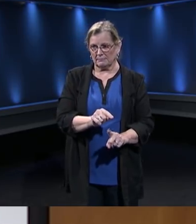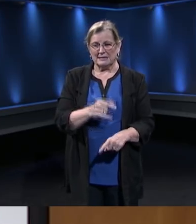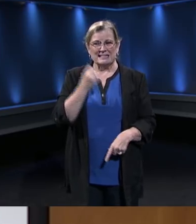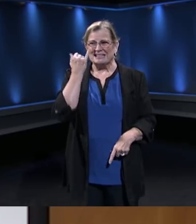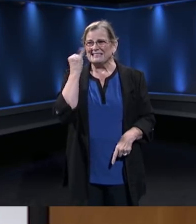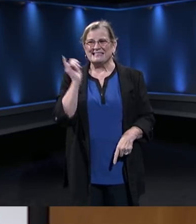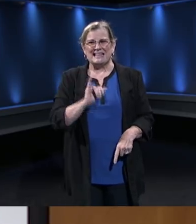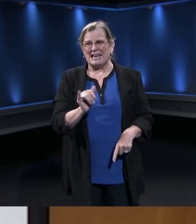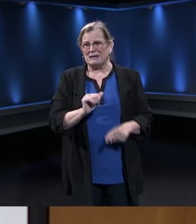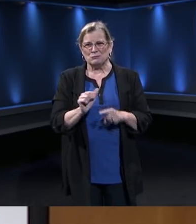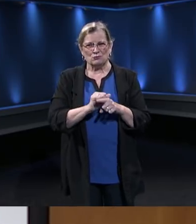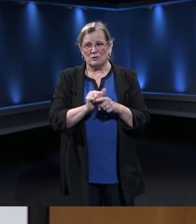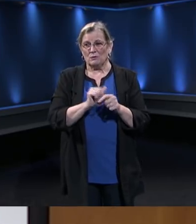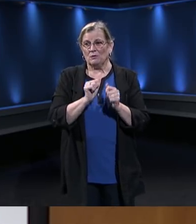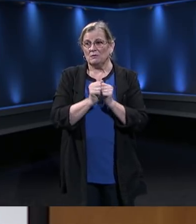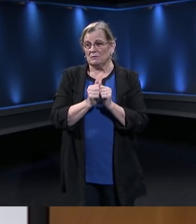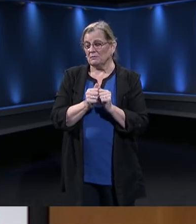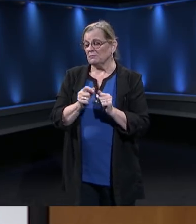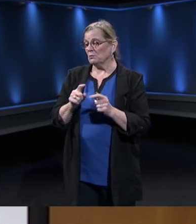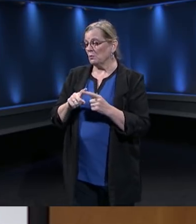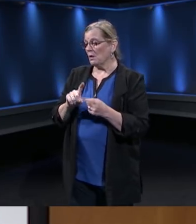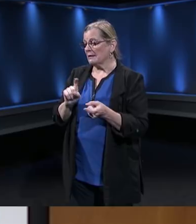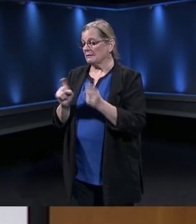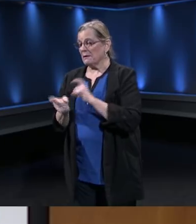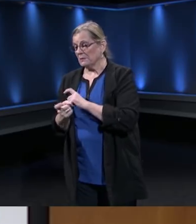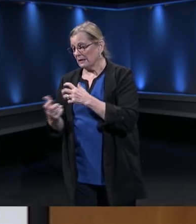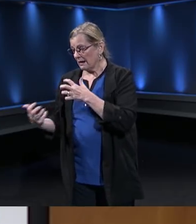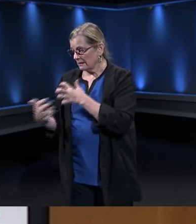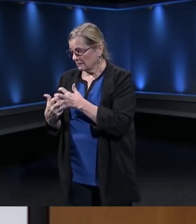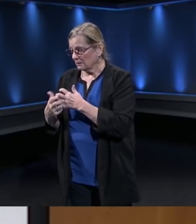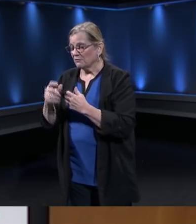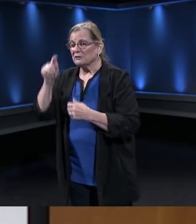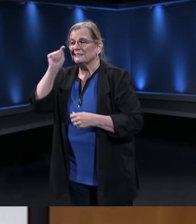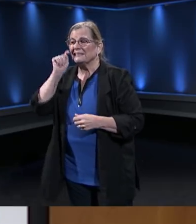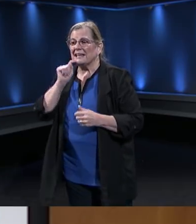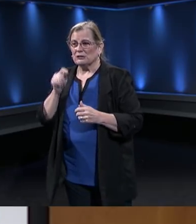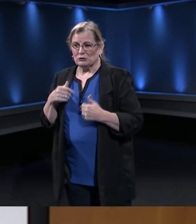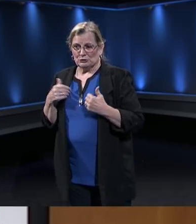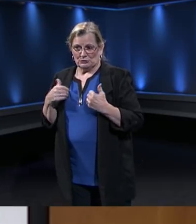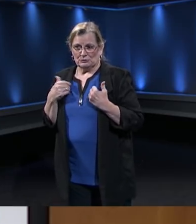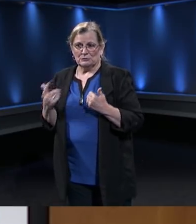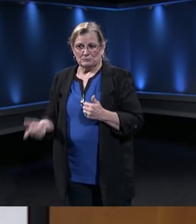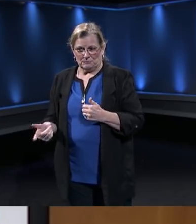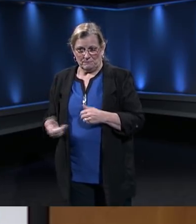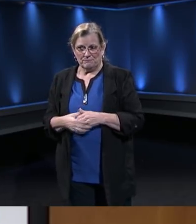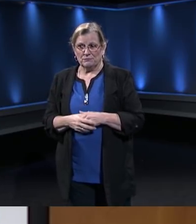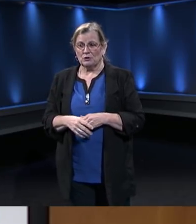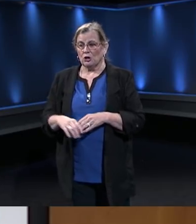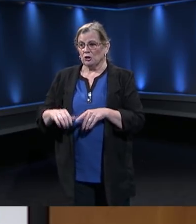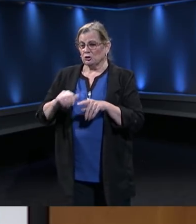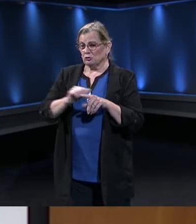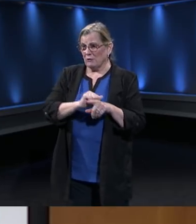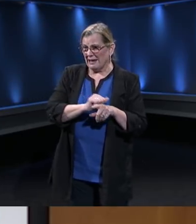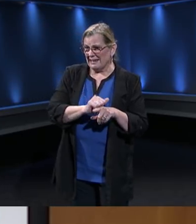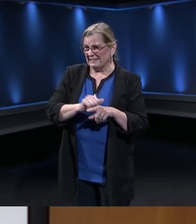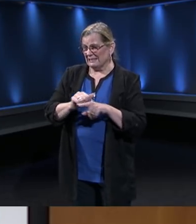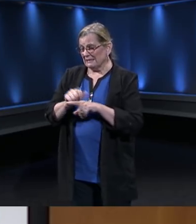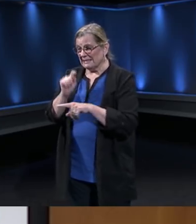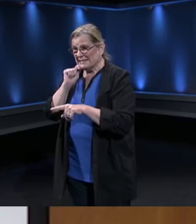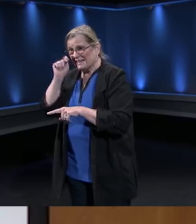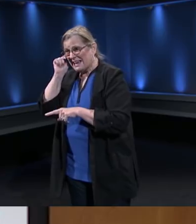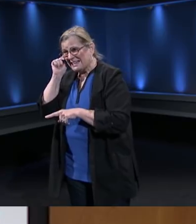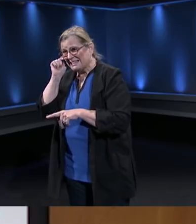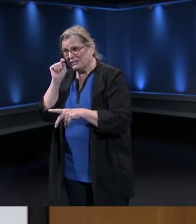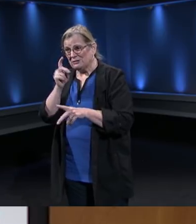our teenagers, and they can be trained because we know it is so important for students to look out for one another. We teach